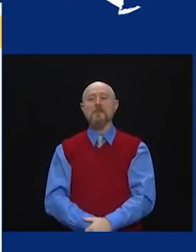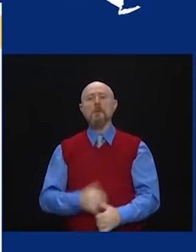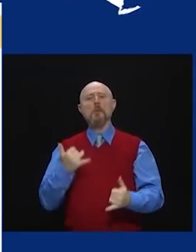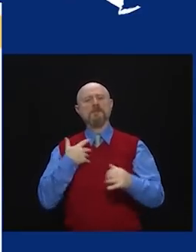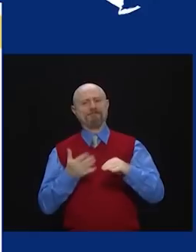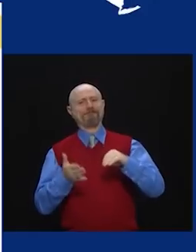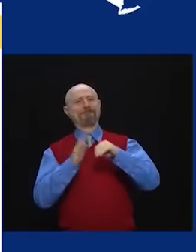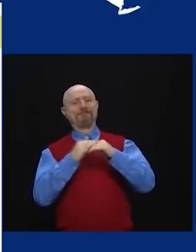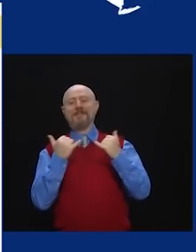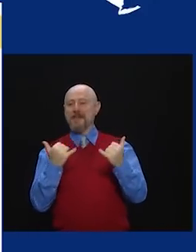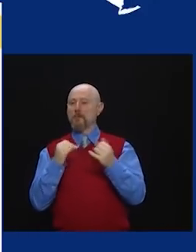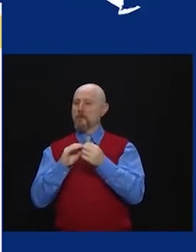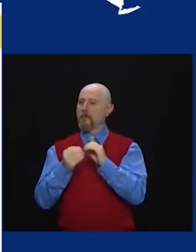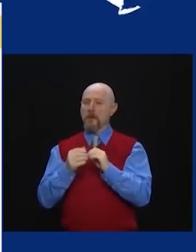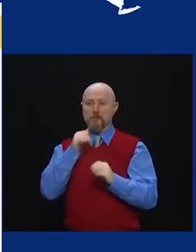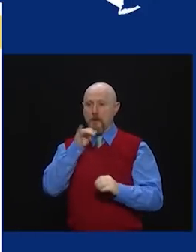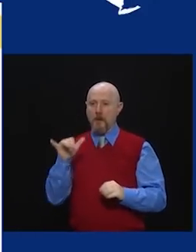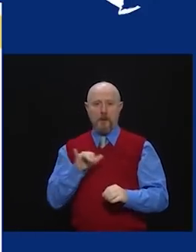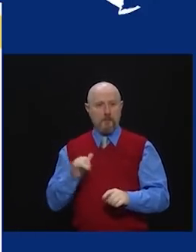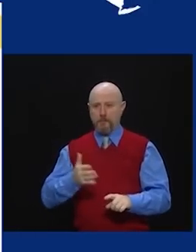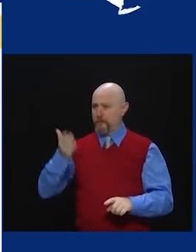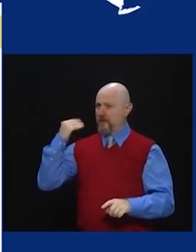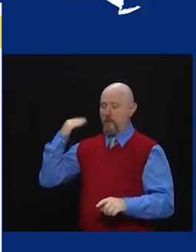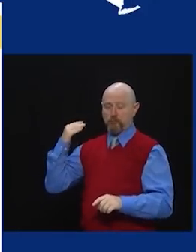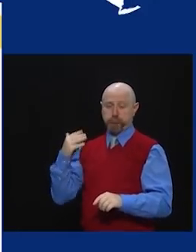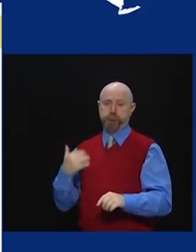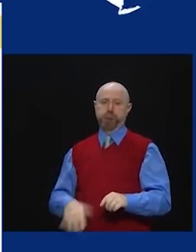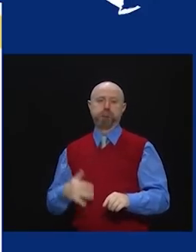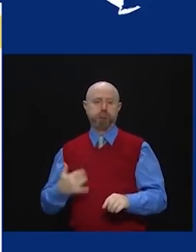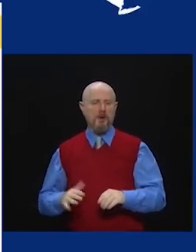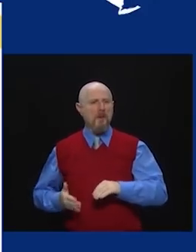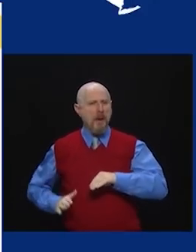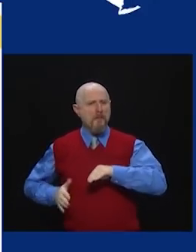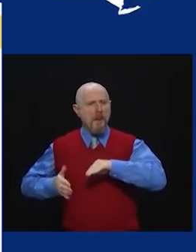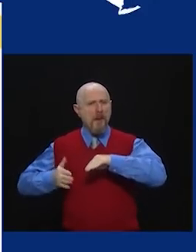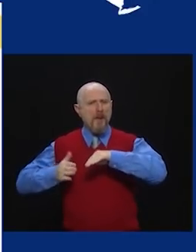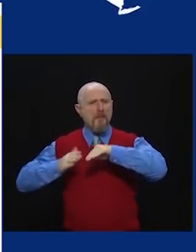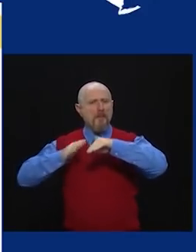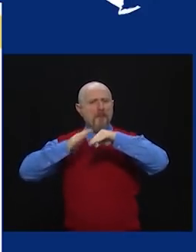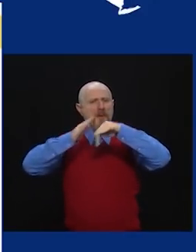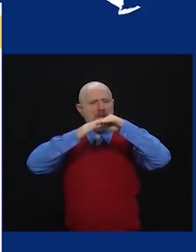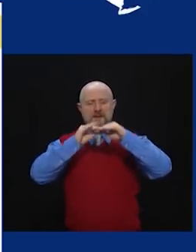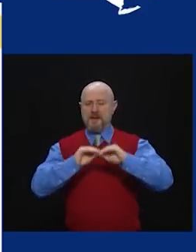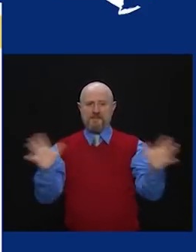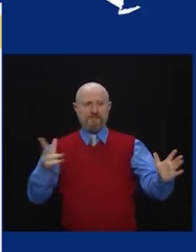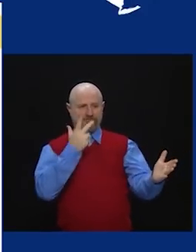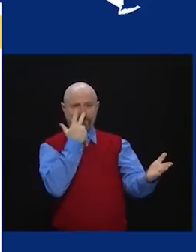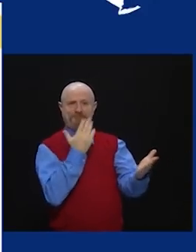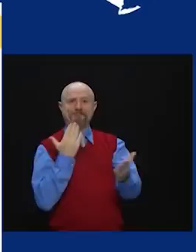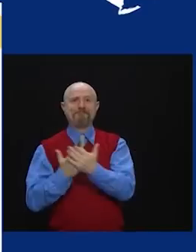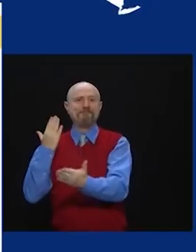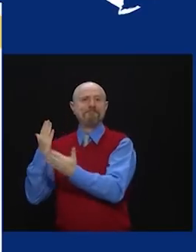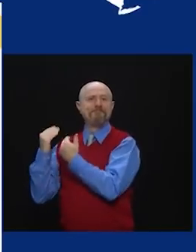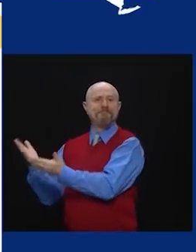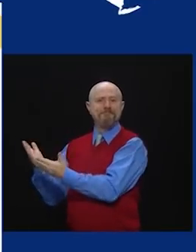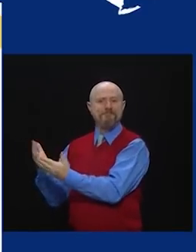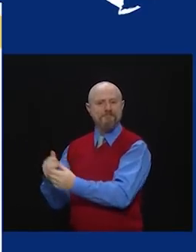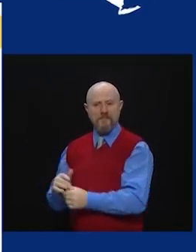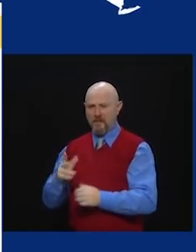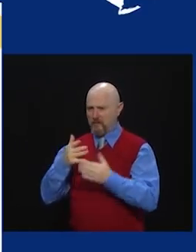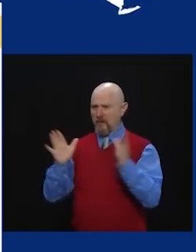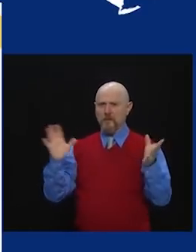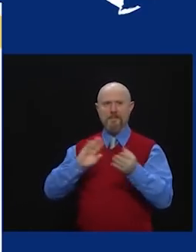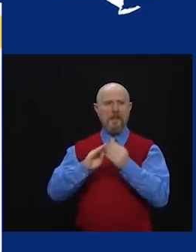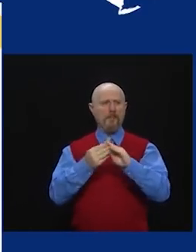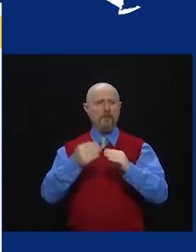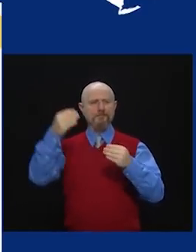about this. The cases do continue to rise. There's no disputing statewide our numbers per 100,000, which